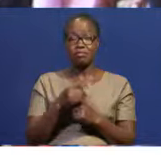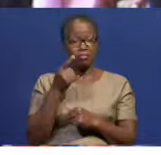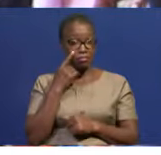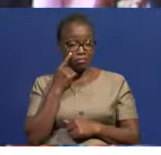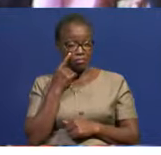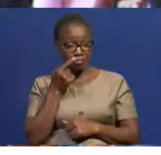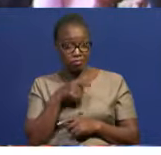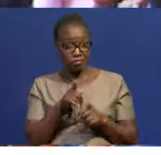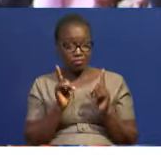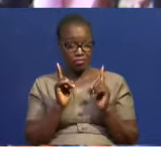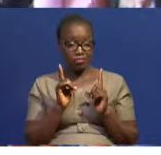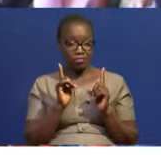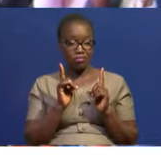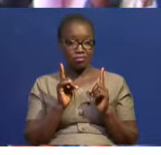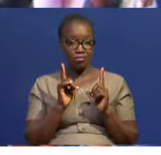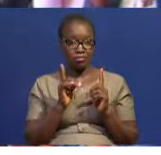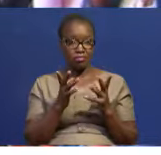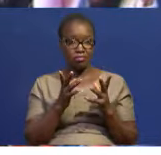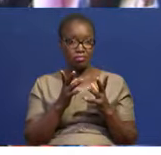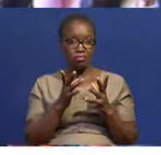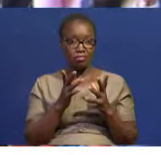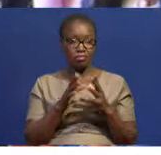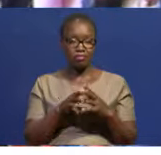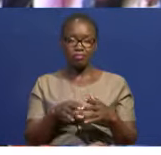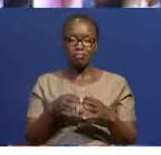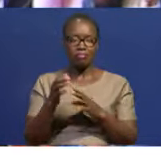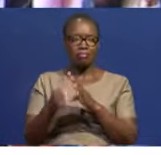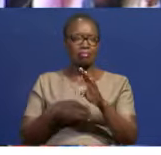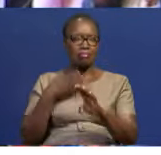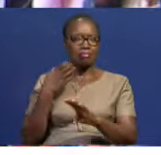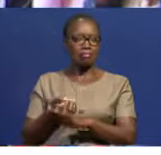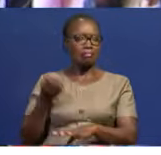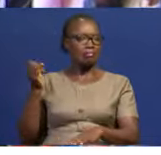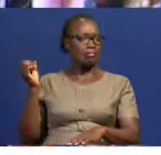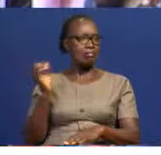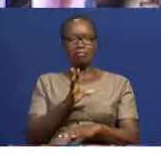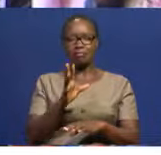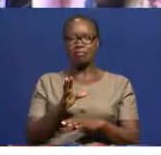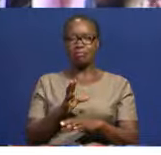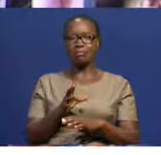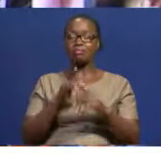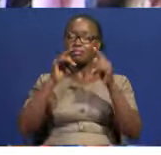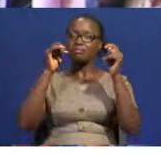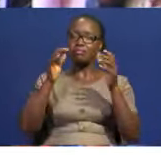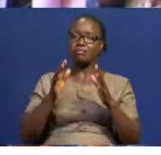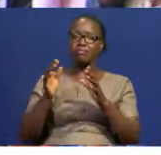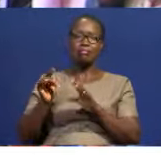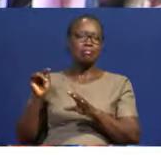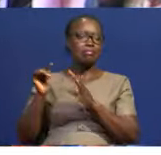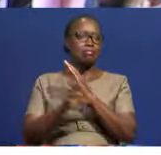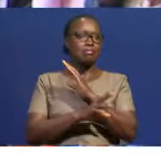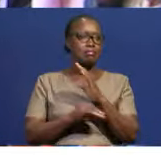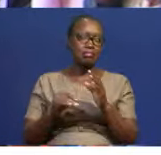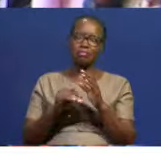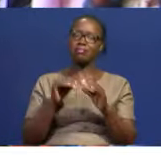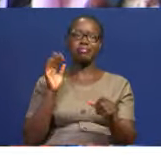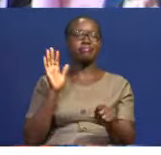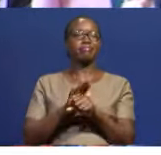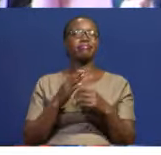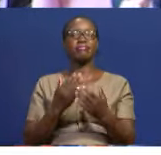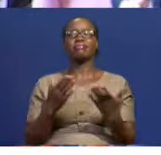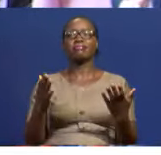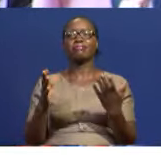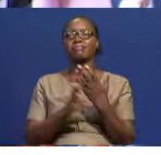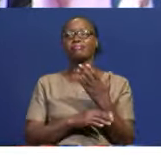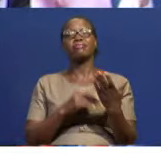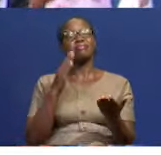tu vile tuligongewa jana na watu wa maandamano wakaingia na wakapora mali mingi.